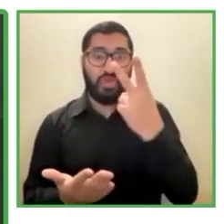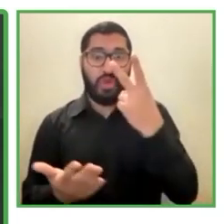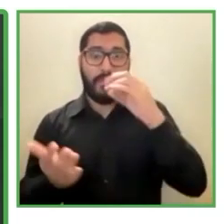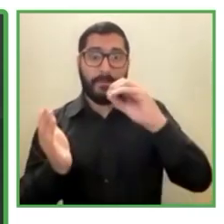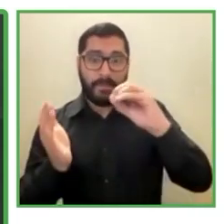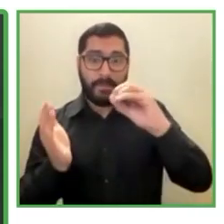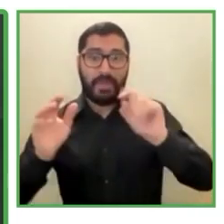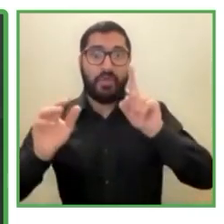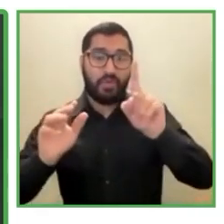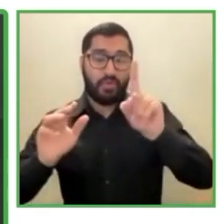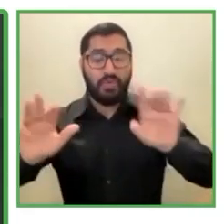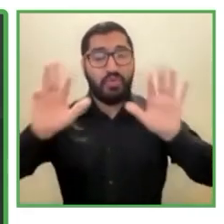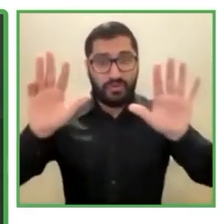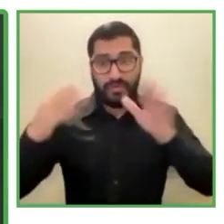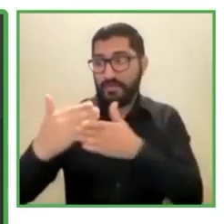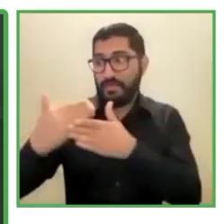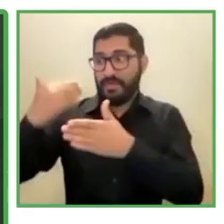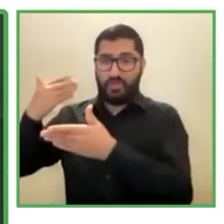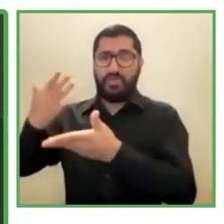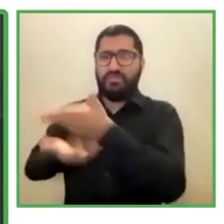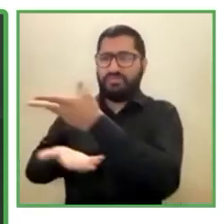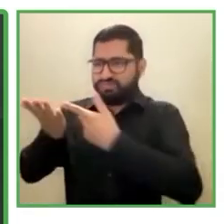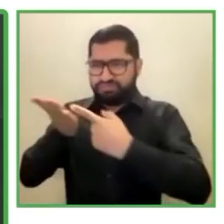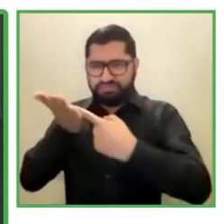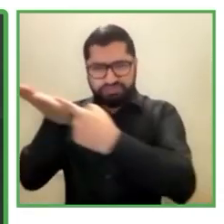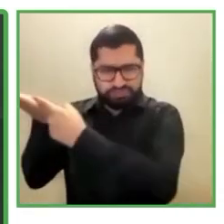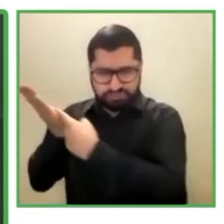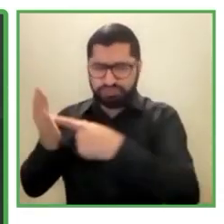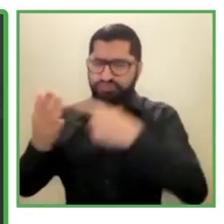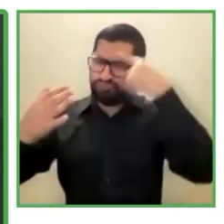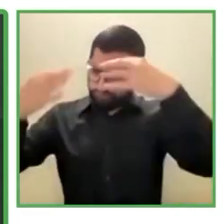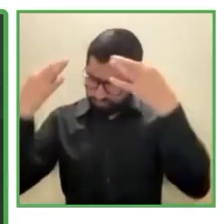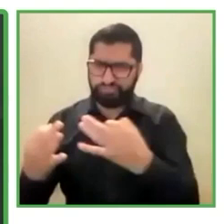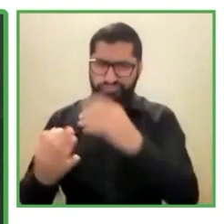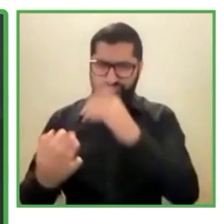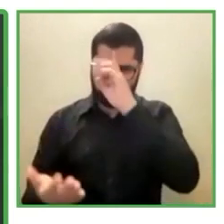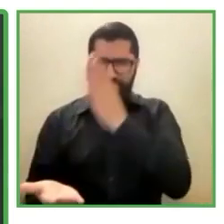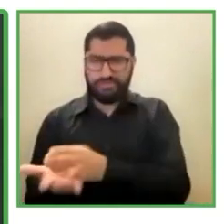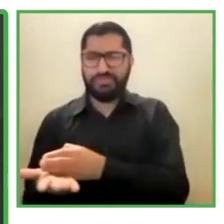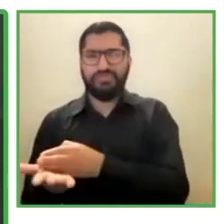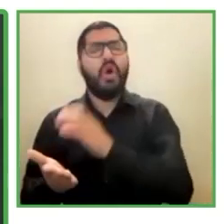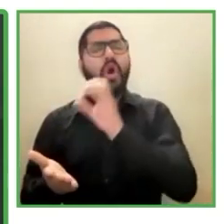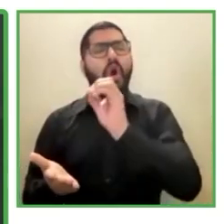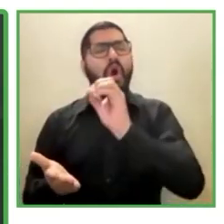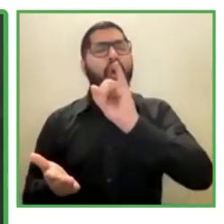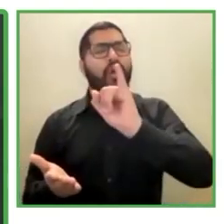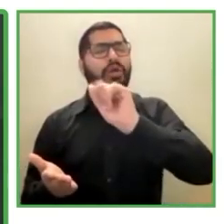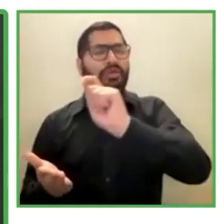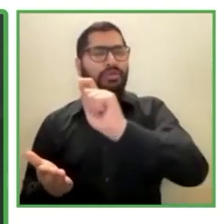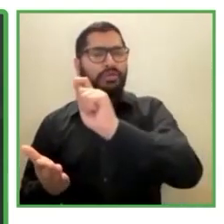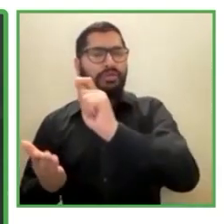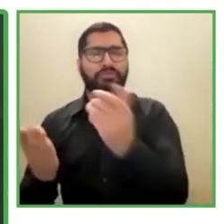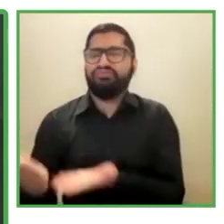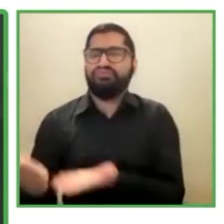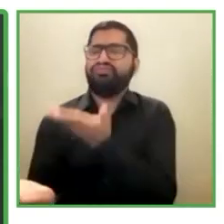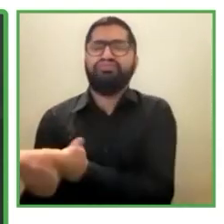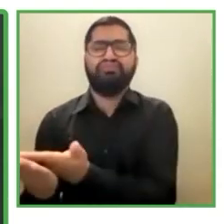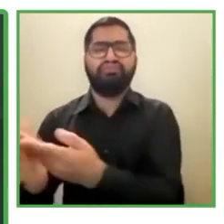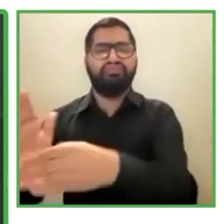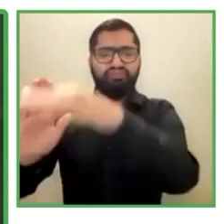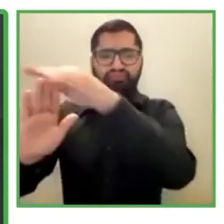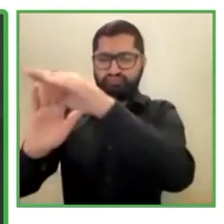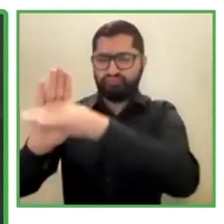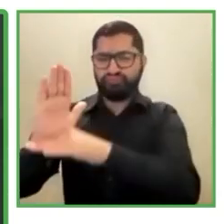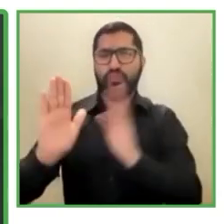we converted the OIL in the nominated declaration of the centennial of the ILO of the future of work.